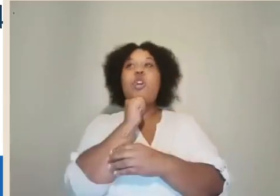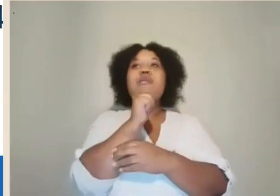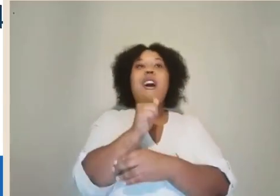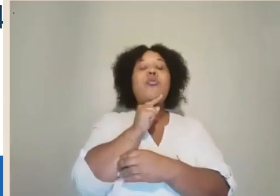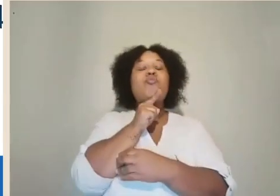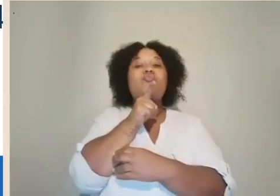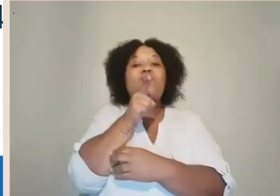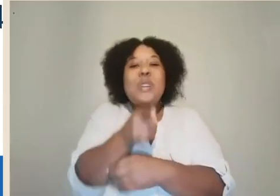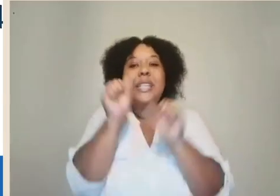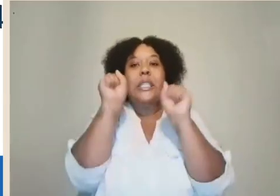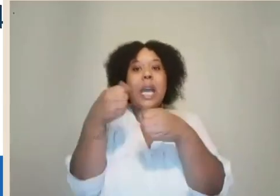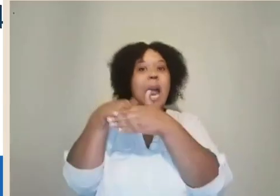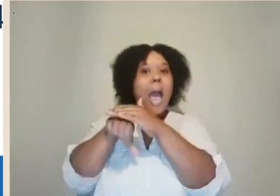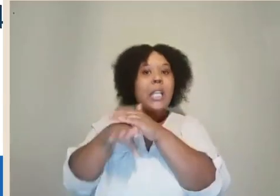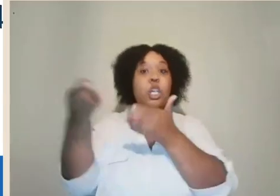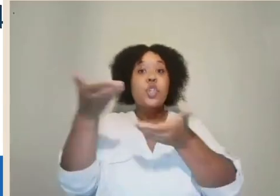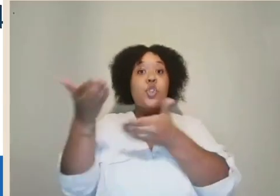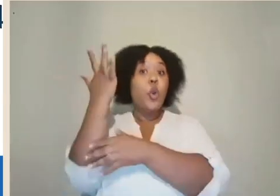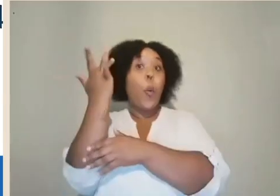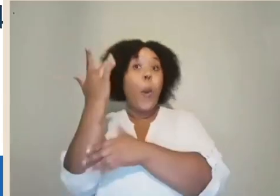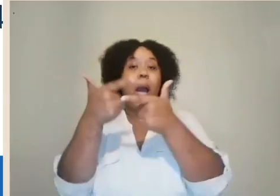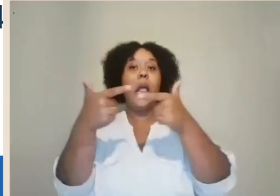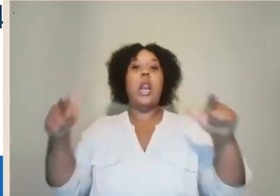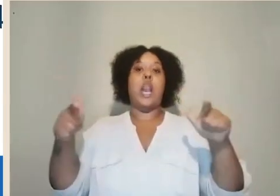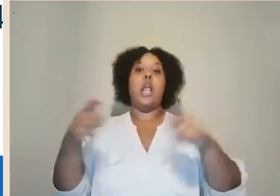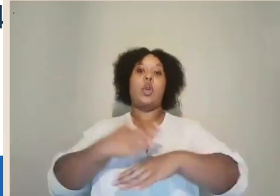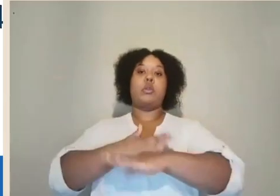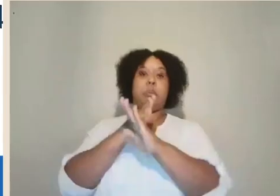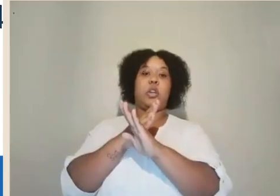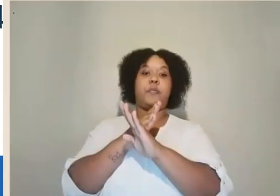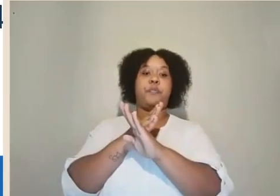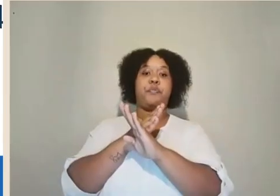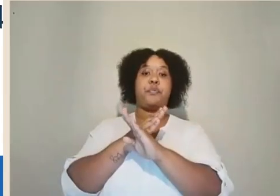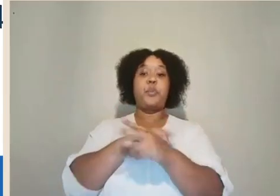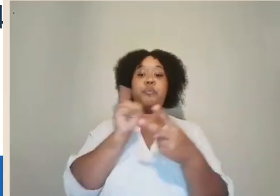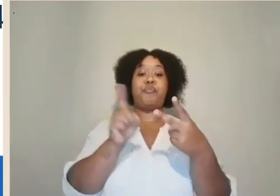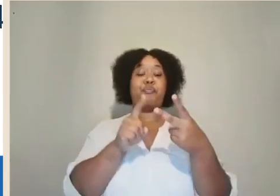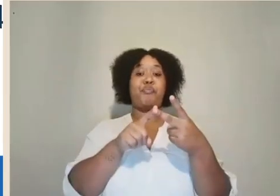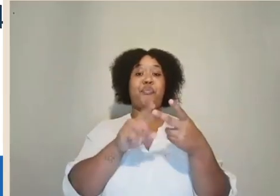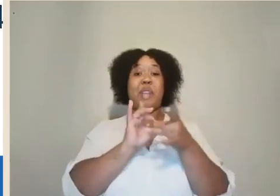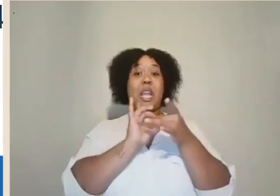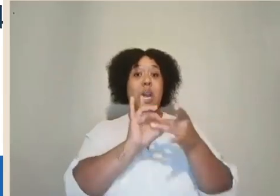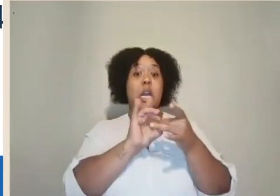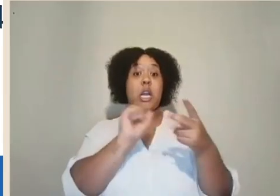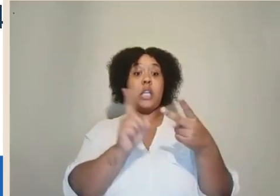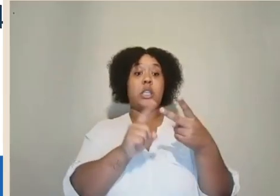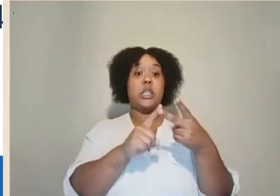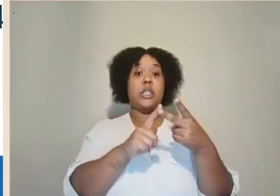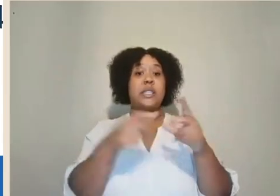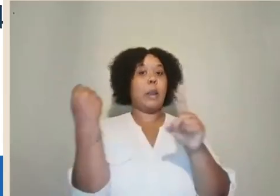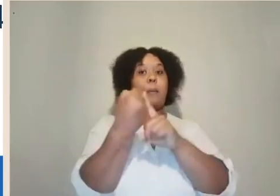able to access that service due to a language barrier. This is also linked to the second social challenge that we are seeing, which is falling